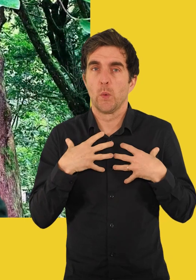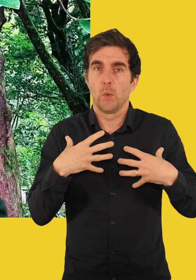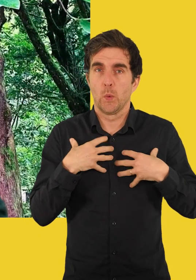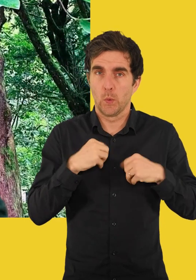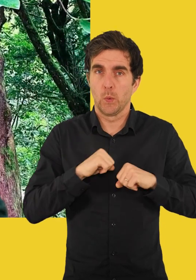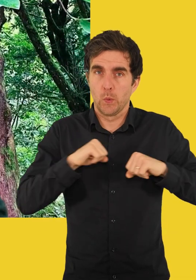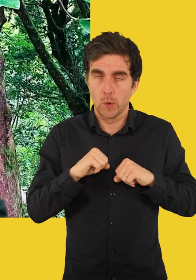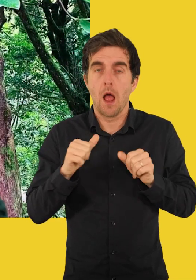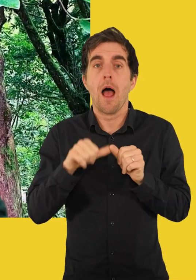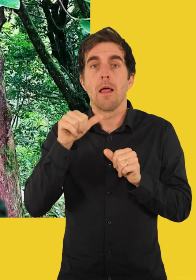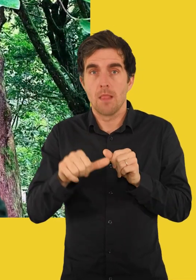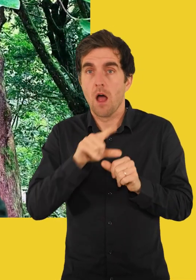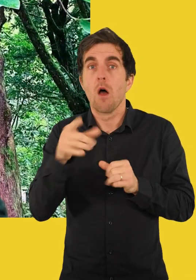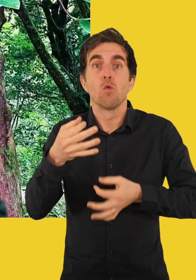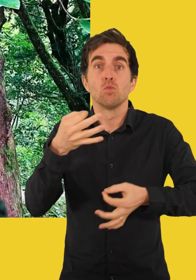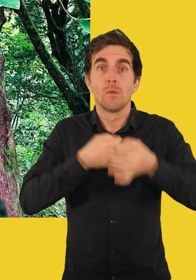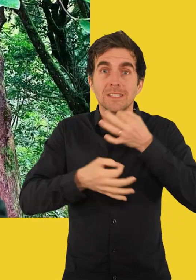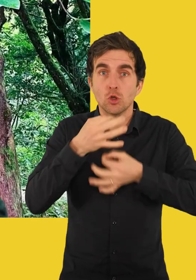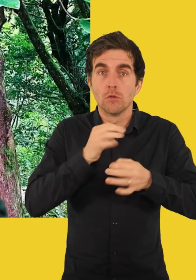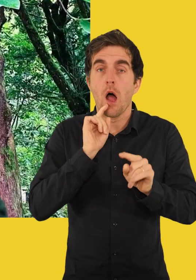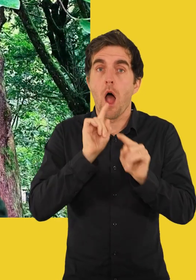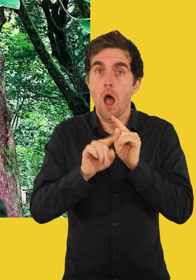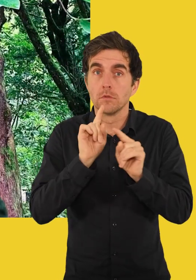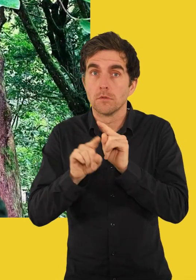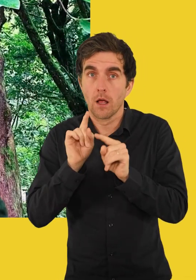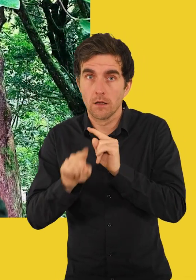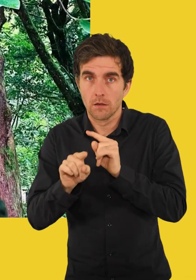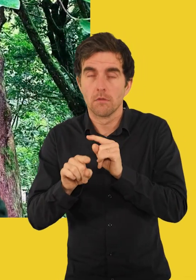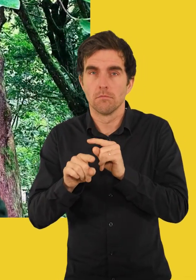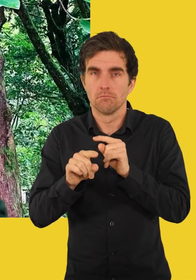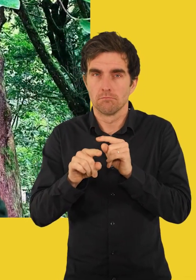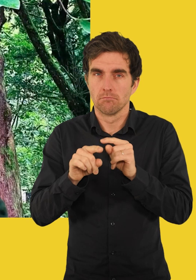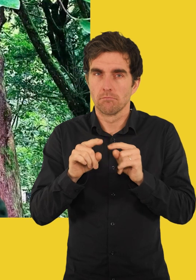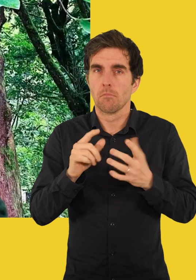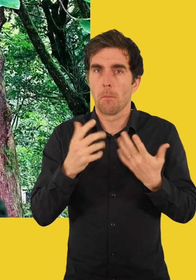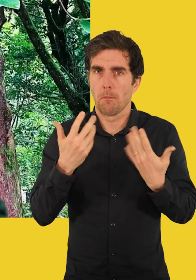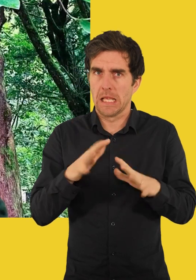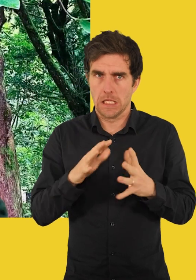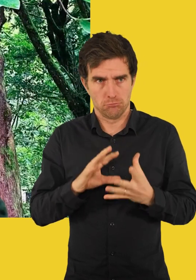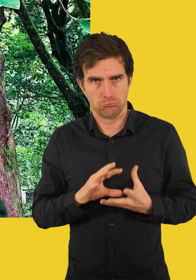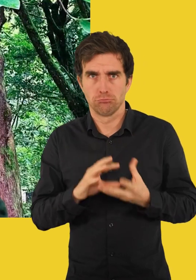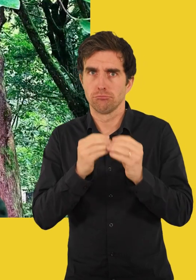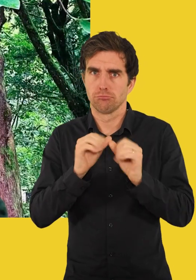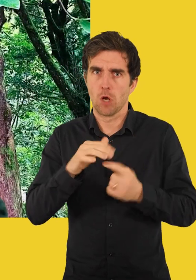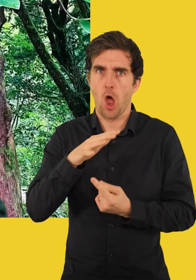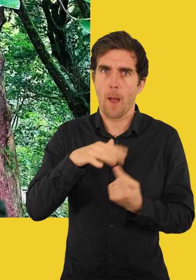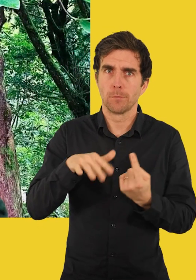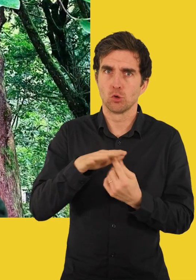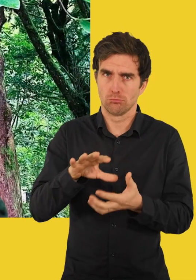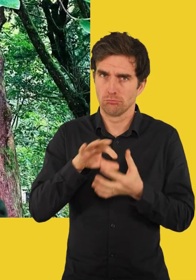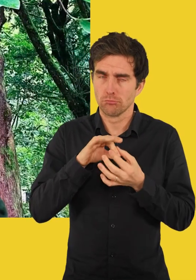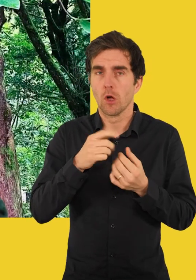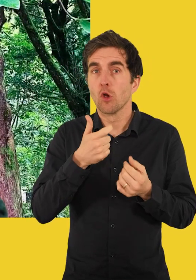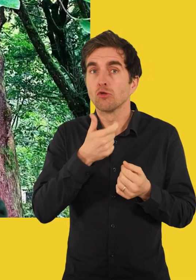and then we'll be moving into a Q&A session, which has been developed in community with the Donut